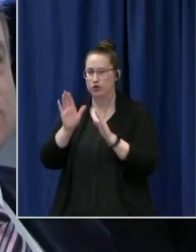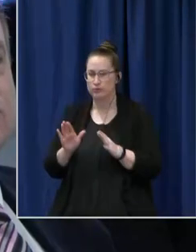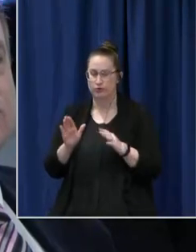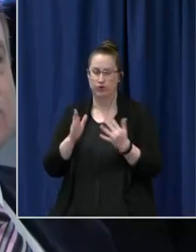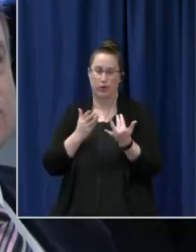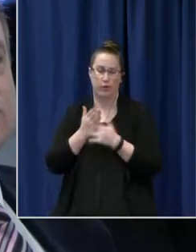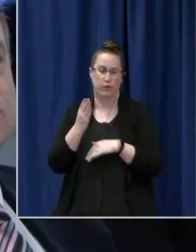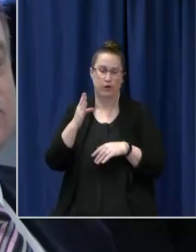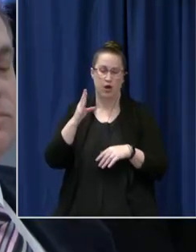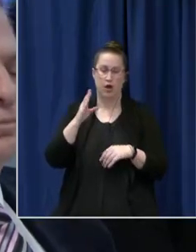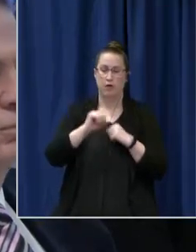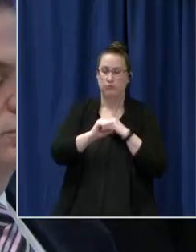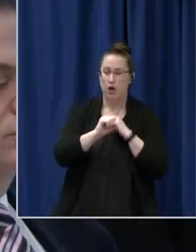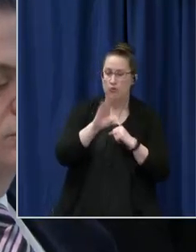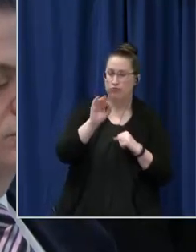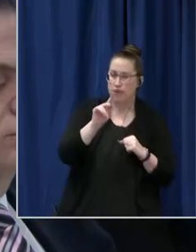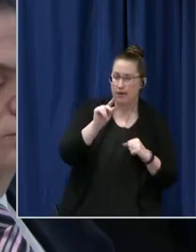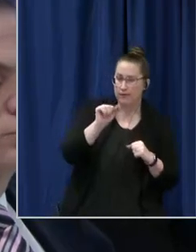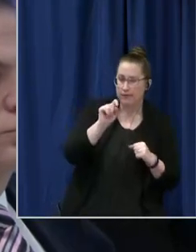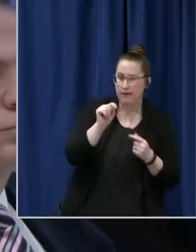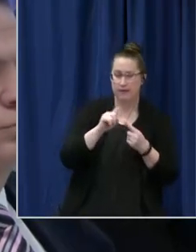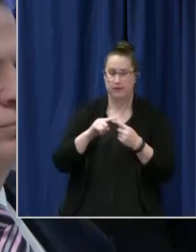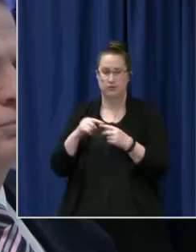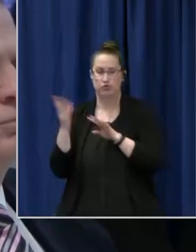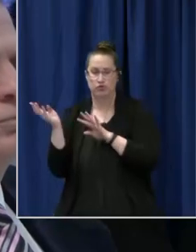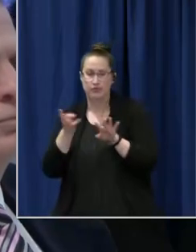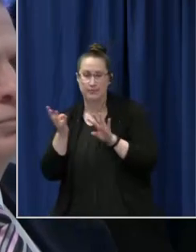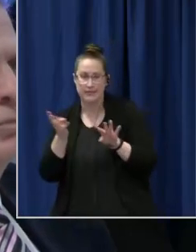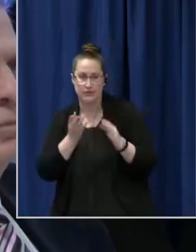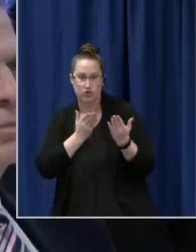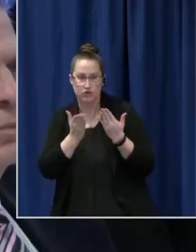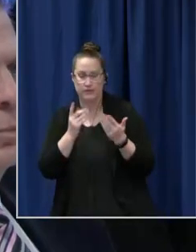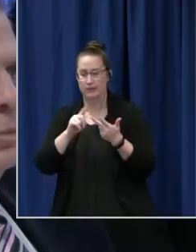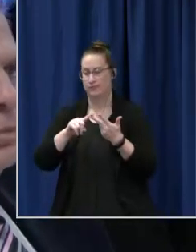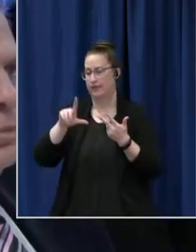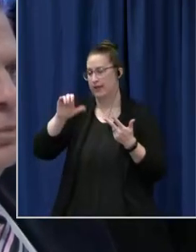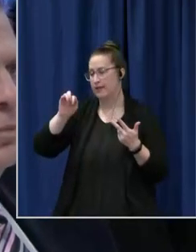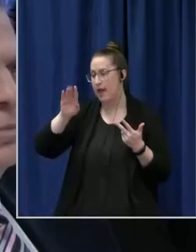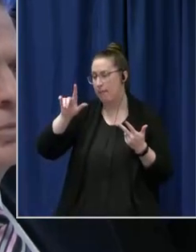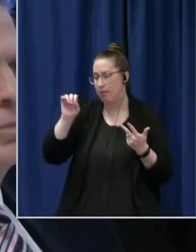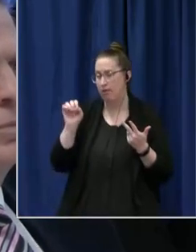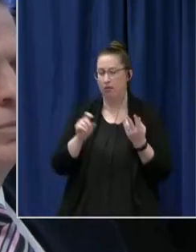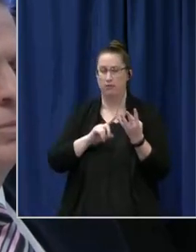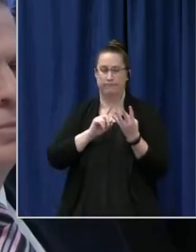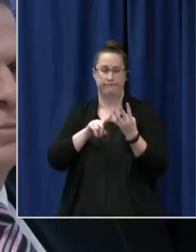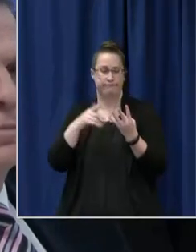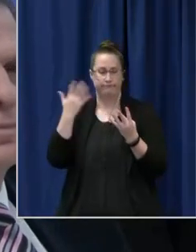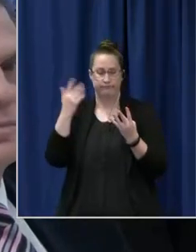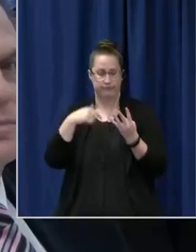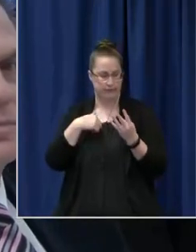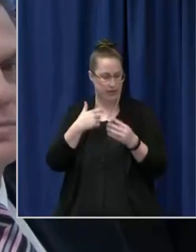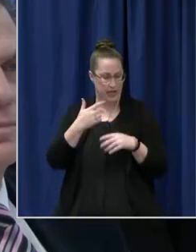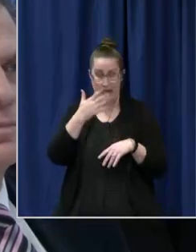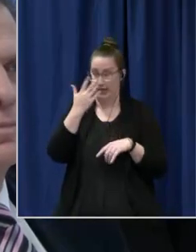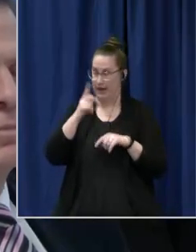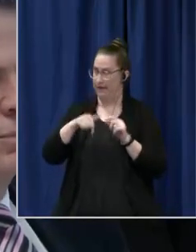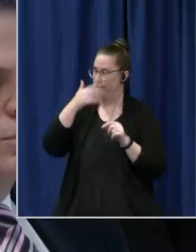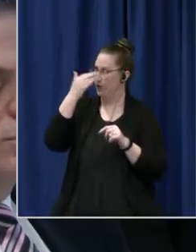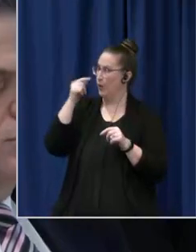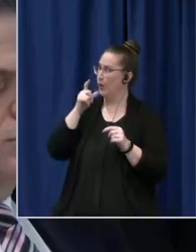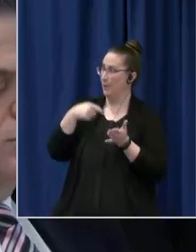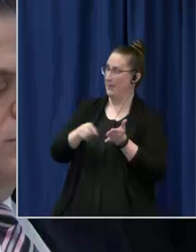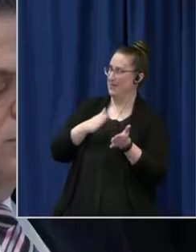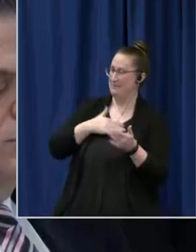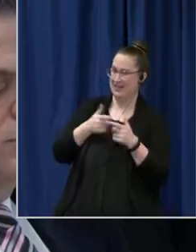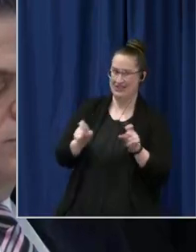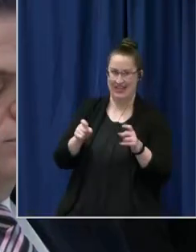broadcast network, a streaming service, a cable distributor. Can't forget who pays my check,